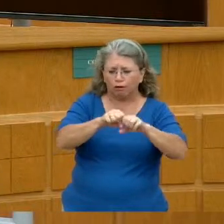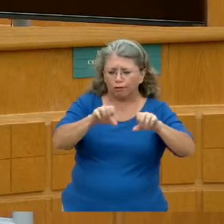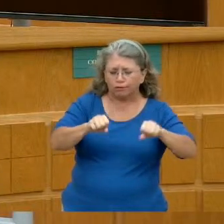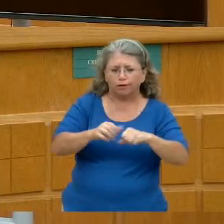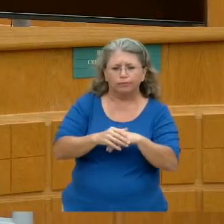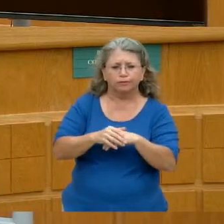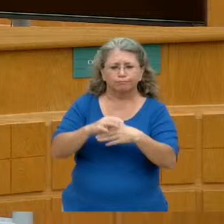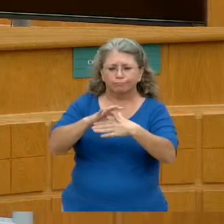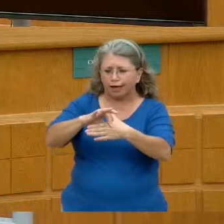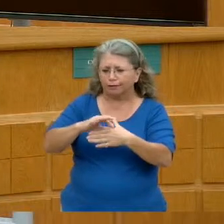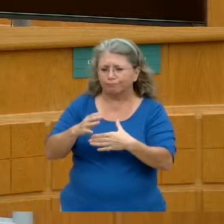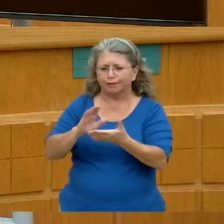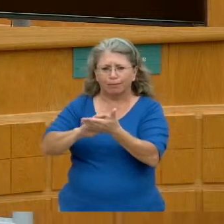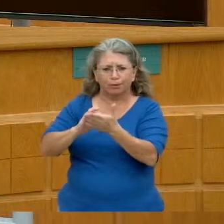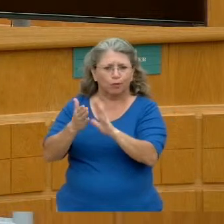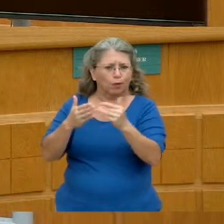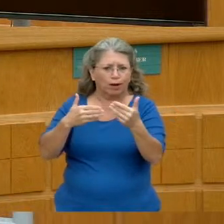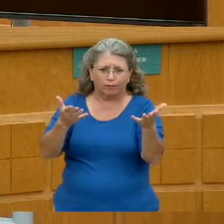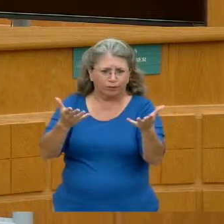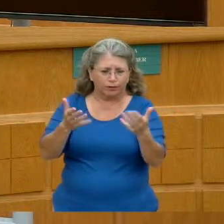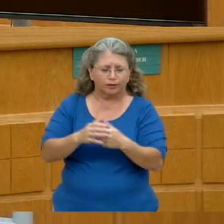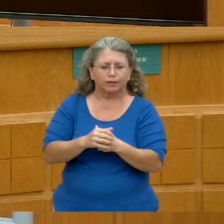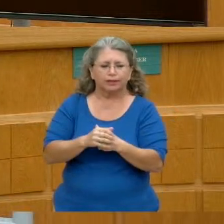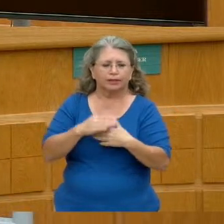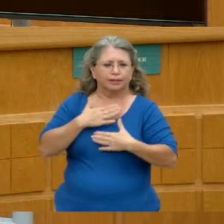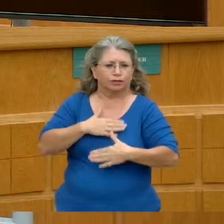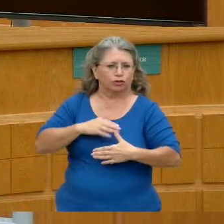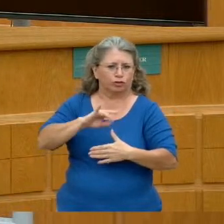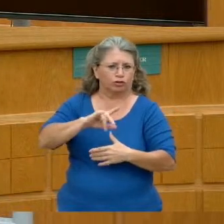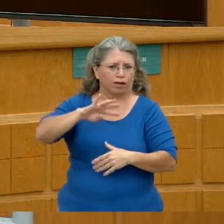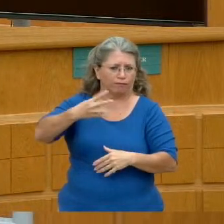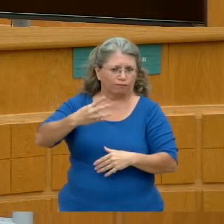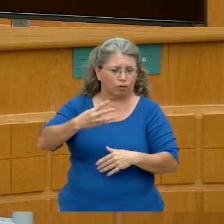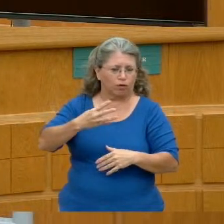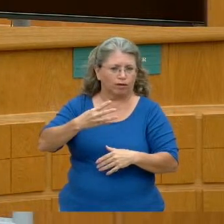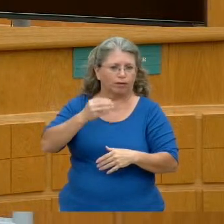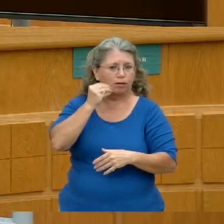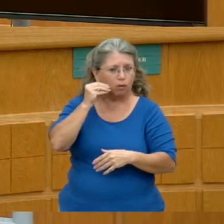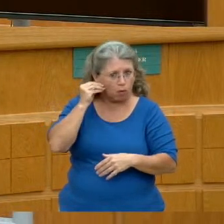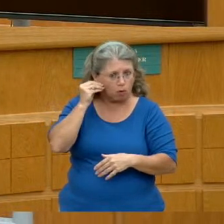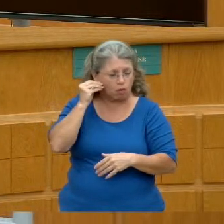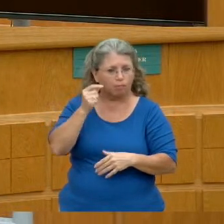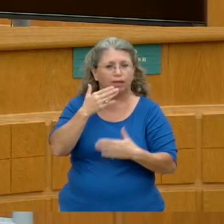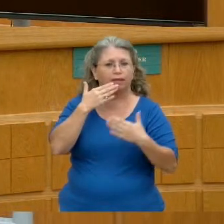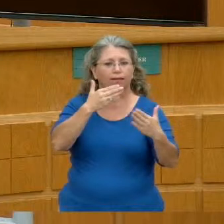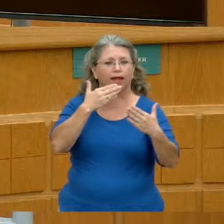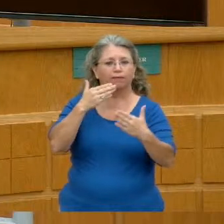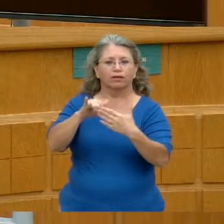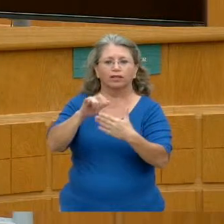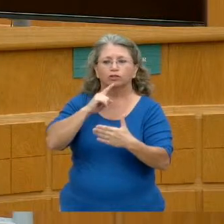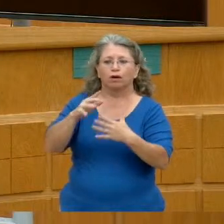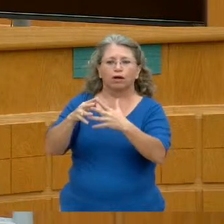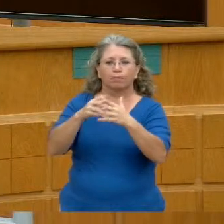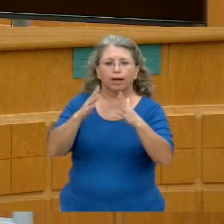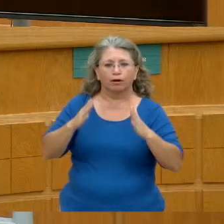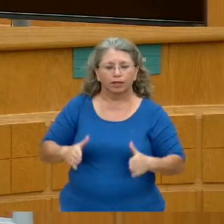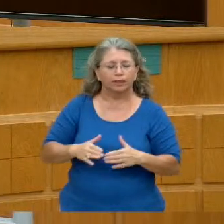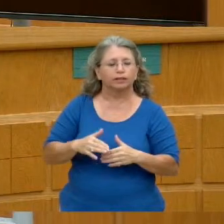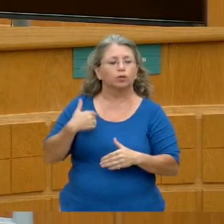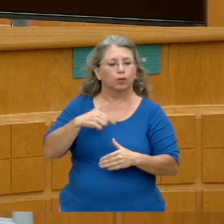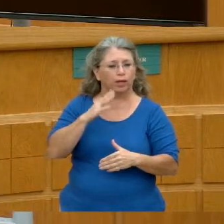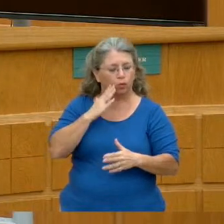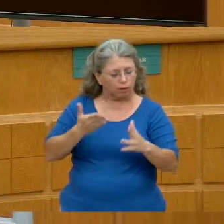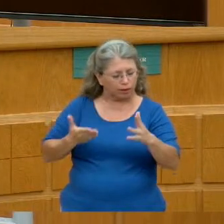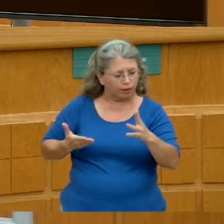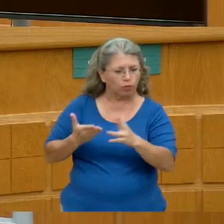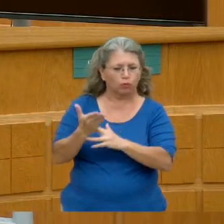hamburger, whatever, and just enjoy the 4th of July and be thankful that you're an American. And we're going to get through this pandemic,